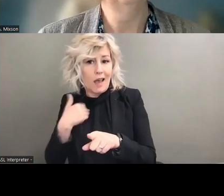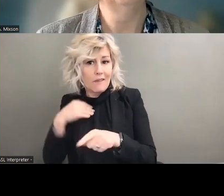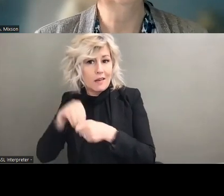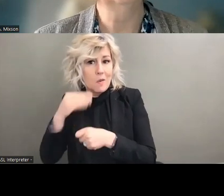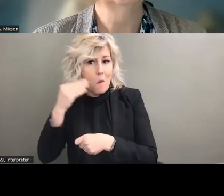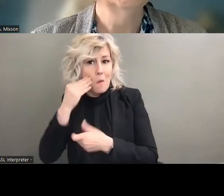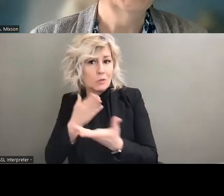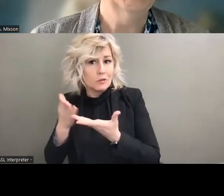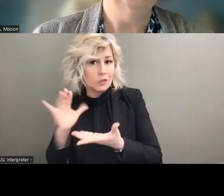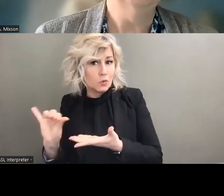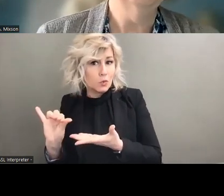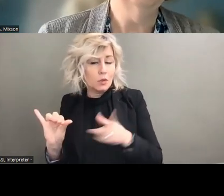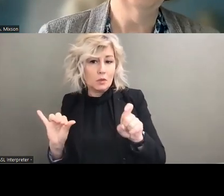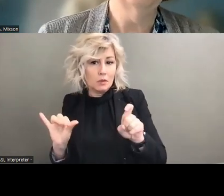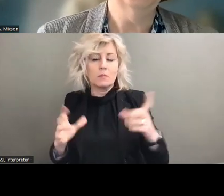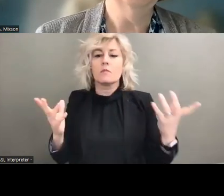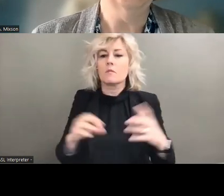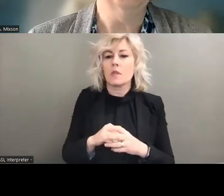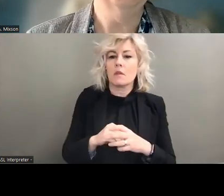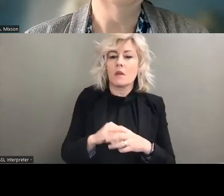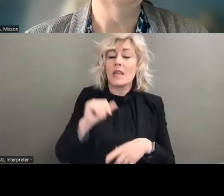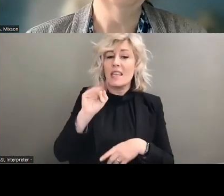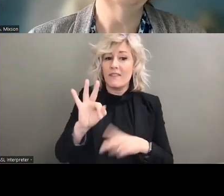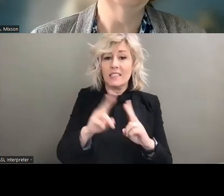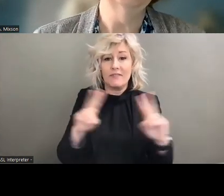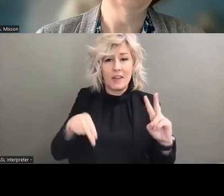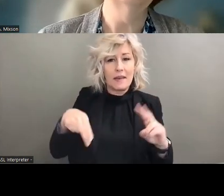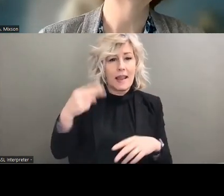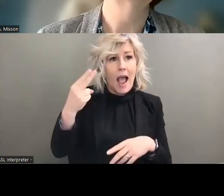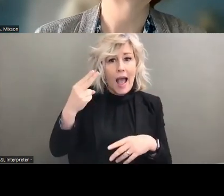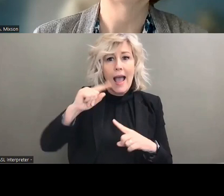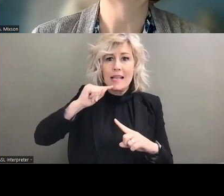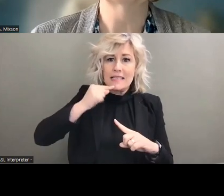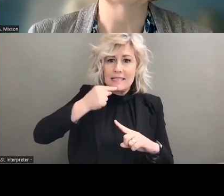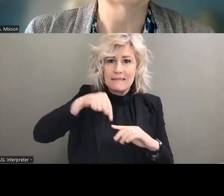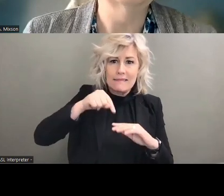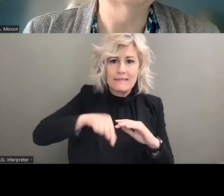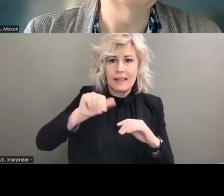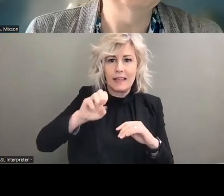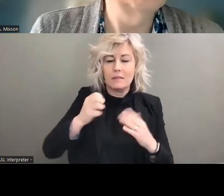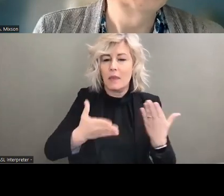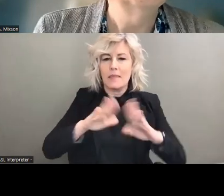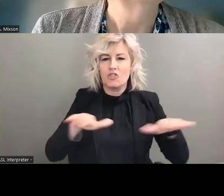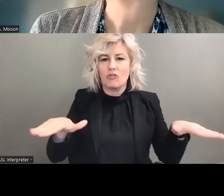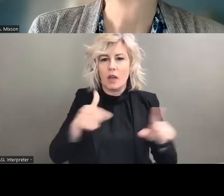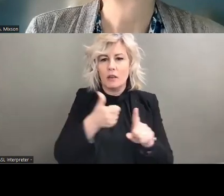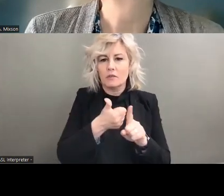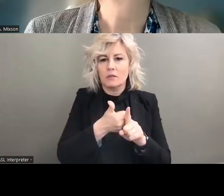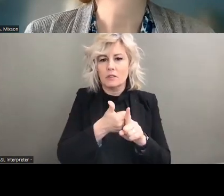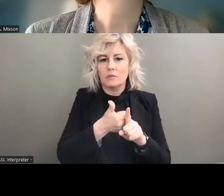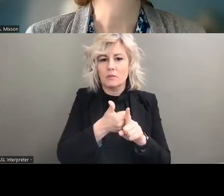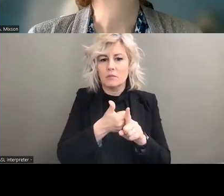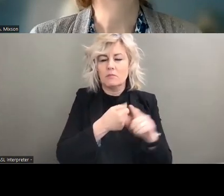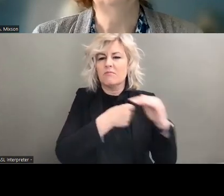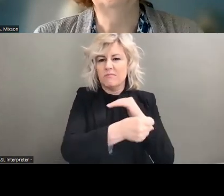in-home service? And if they're very high intensity cases, like maybe there's a child that's been to an